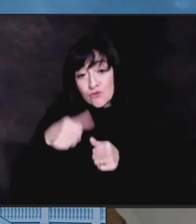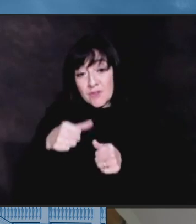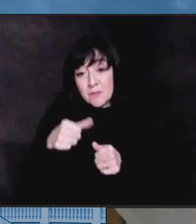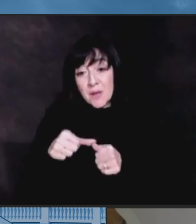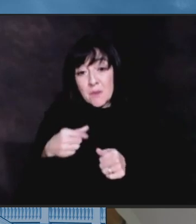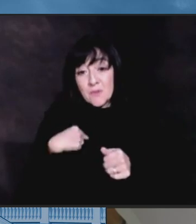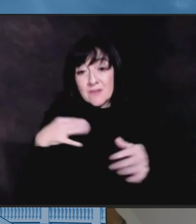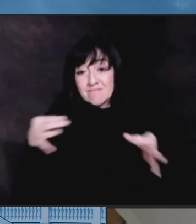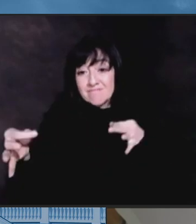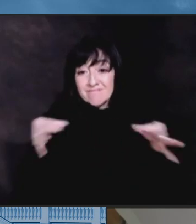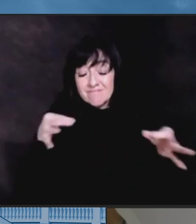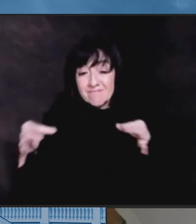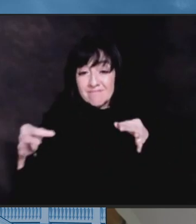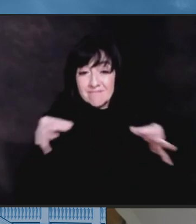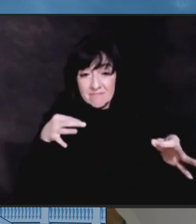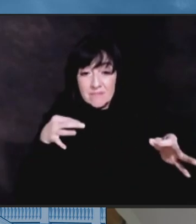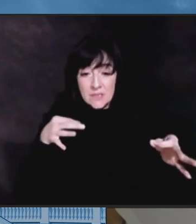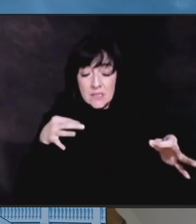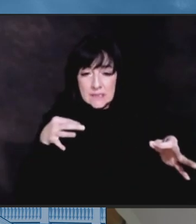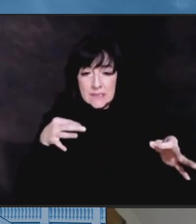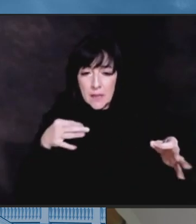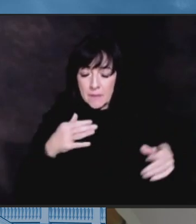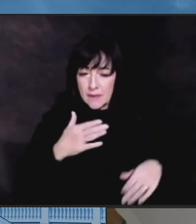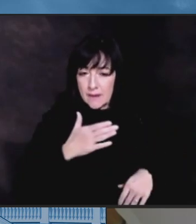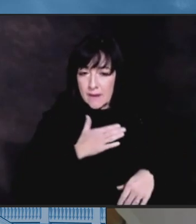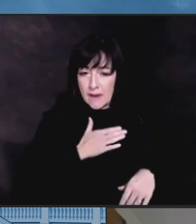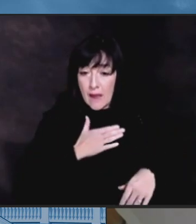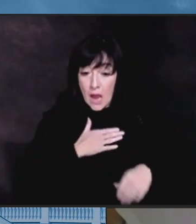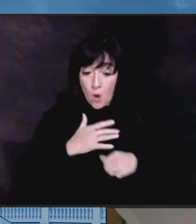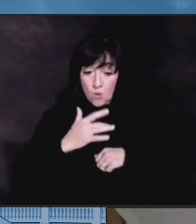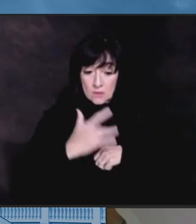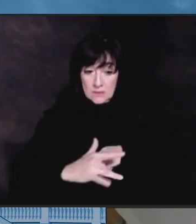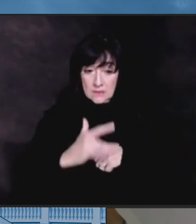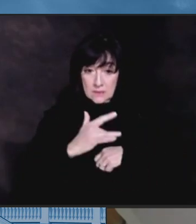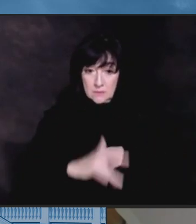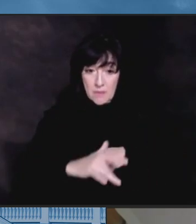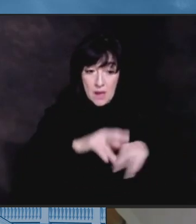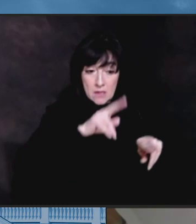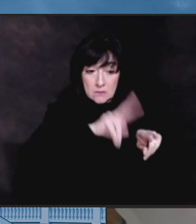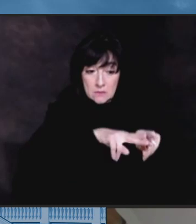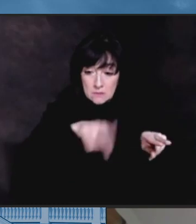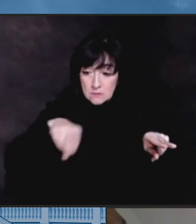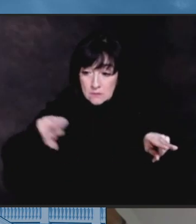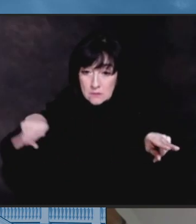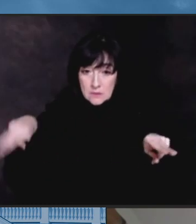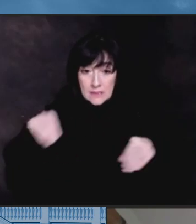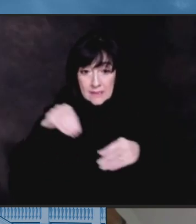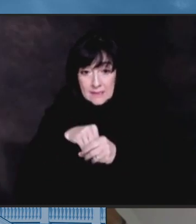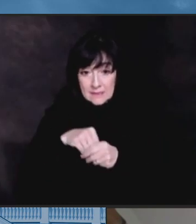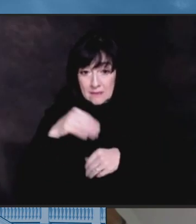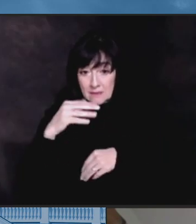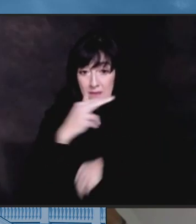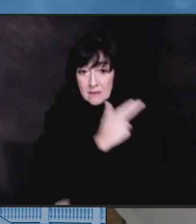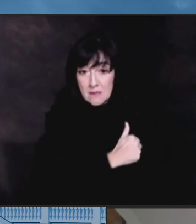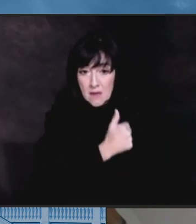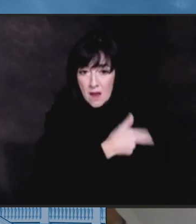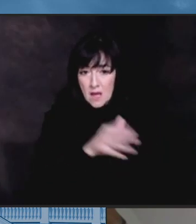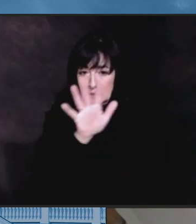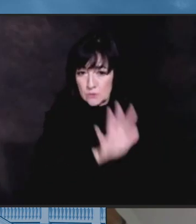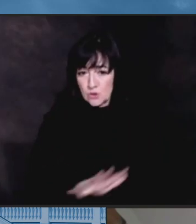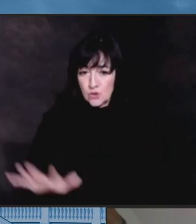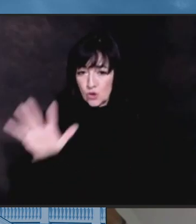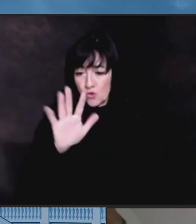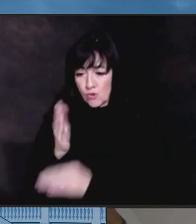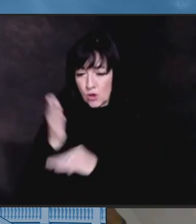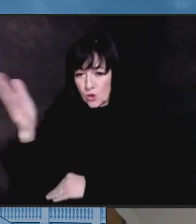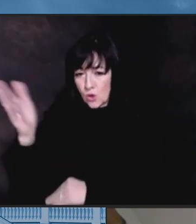our capacity that's somewhere in the 400 to 500 range, maybe a little bit more if we manage